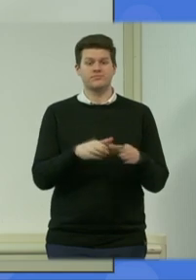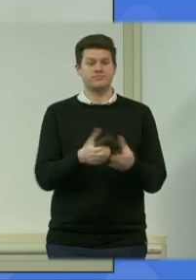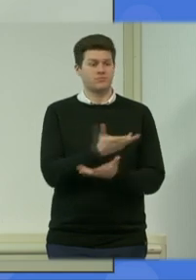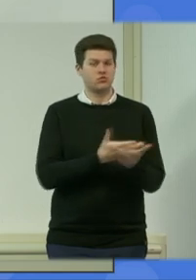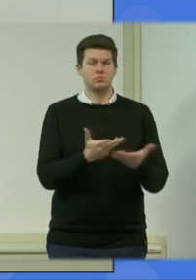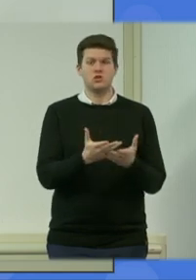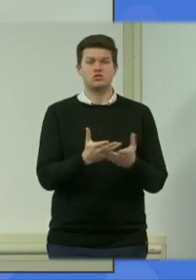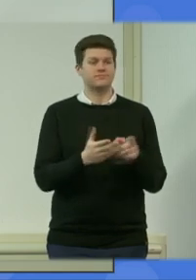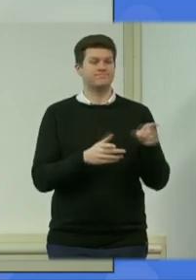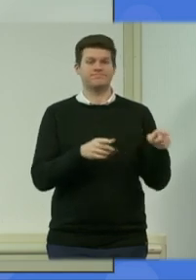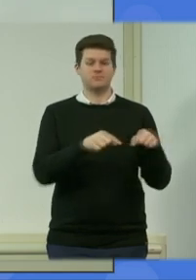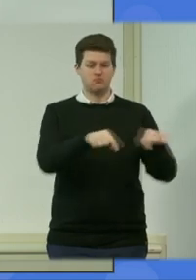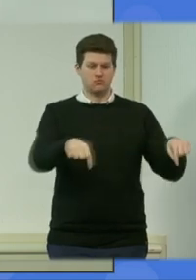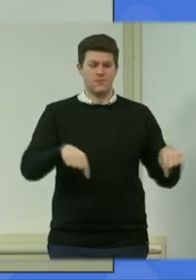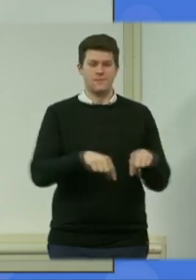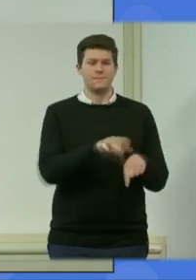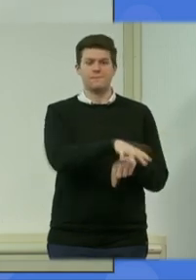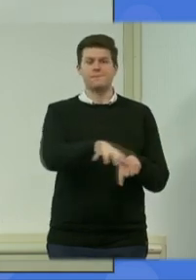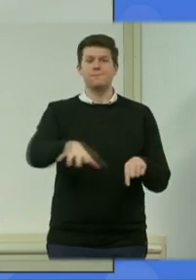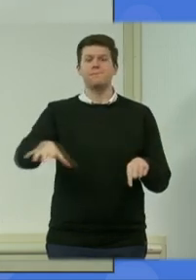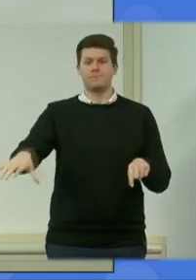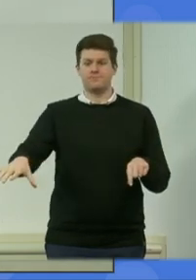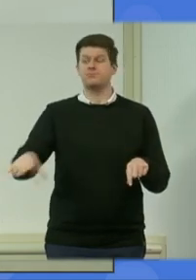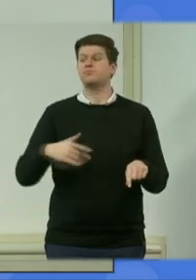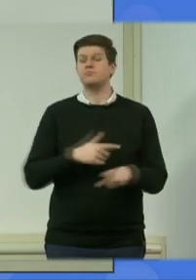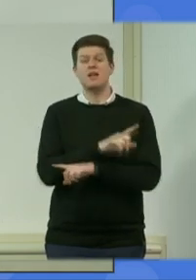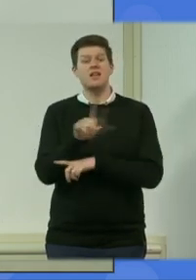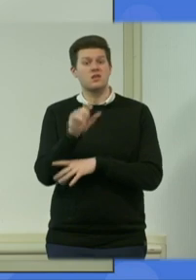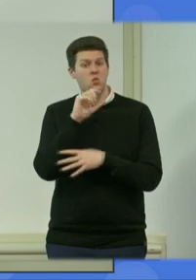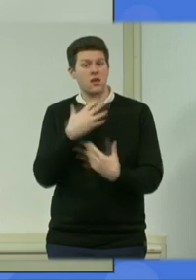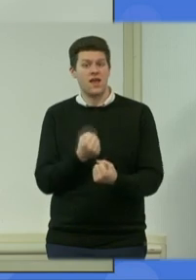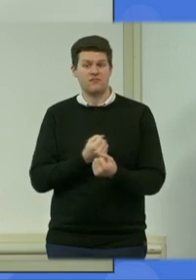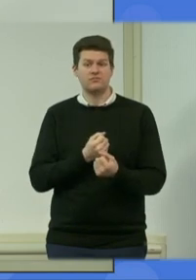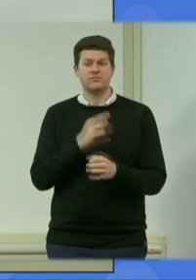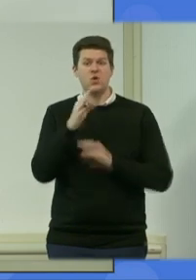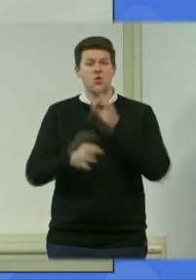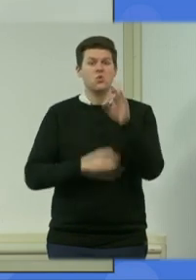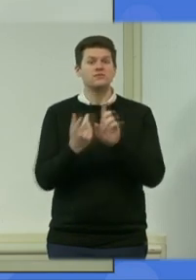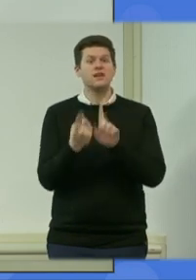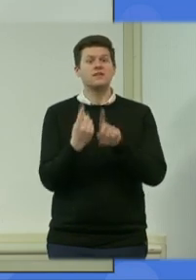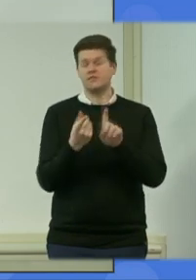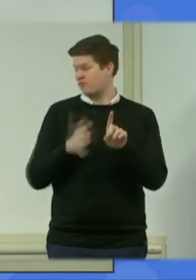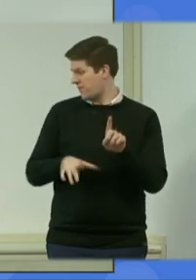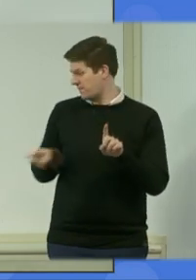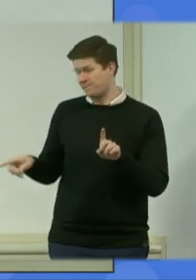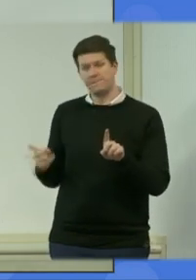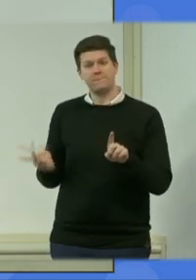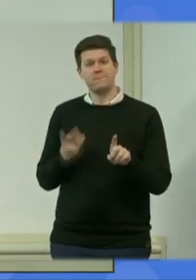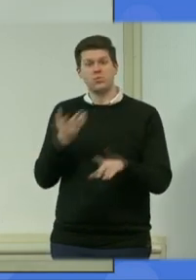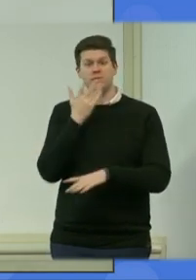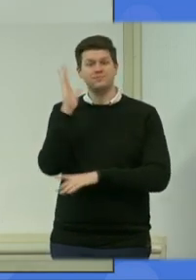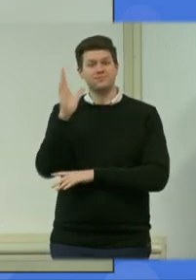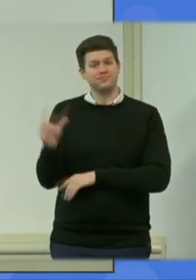doing some Q&As with the speakers in a little while. Please remember when you leave this room to take your red and yellow cards, you will need them